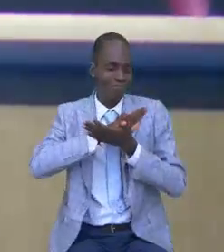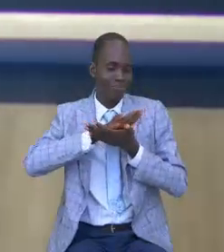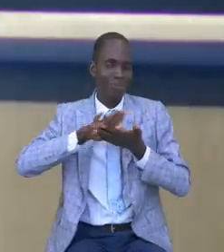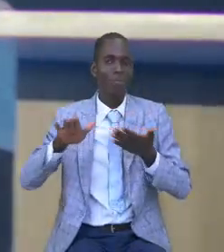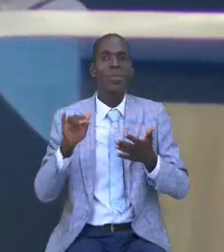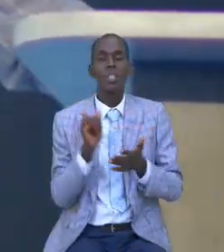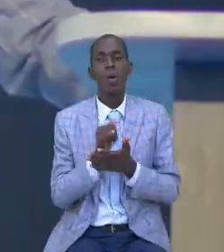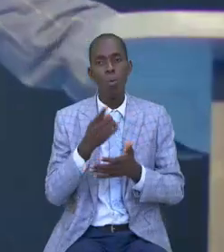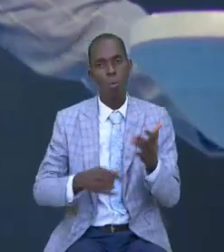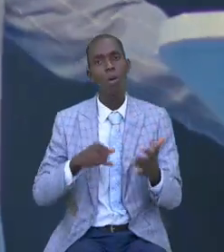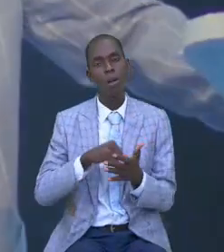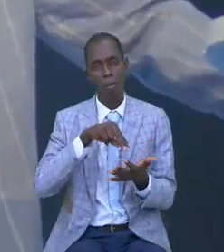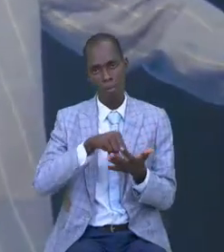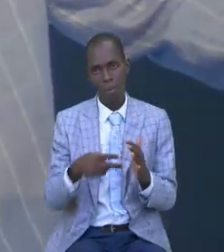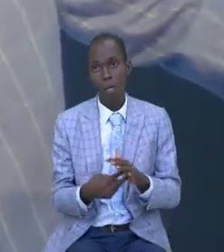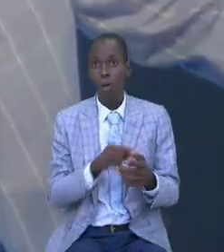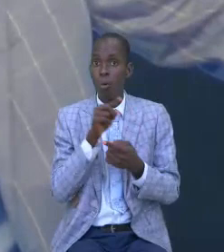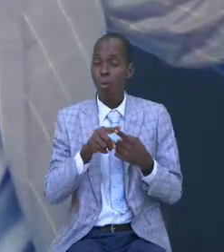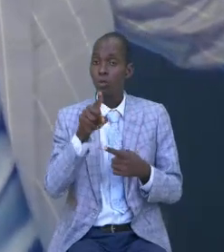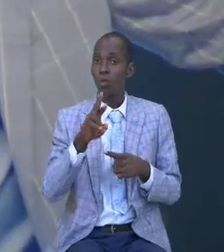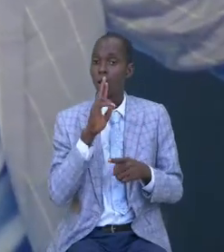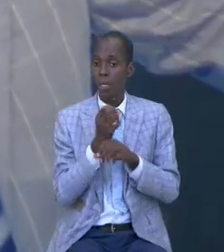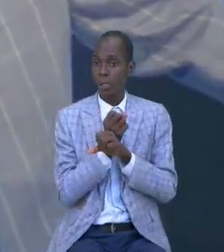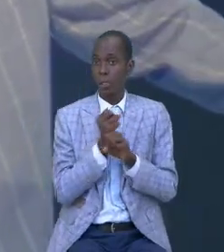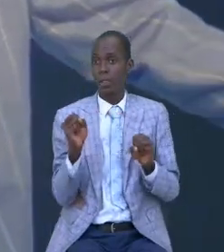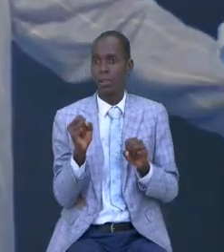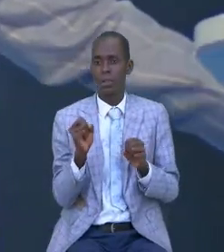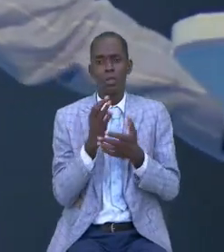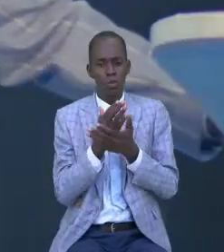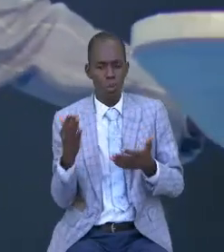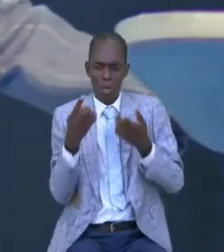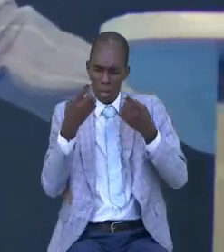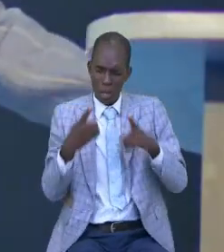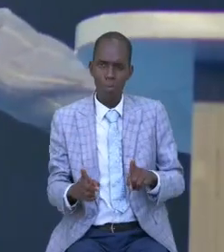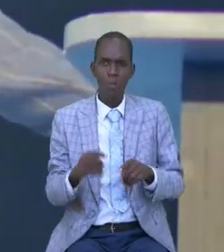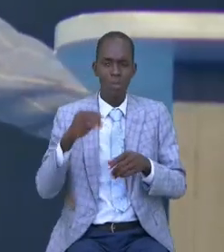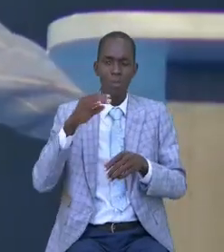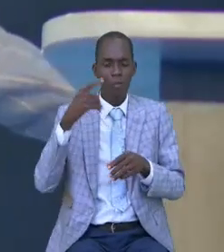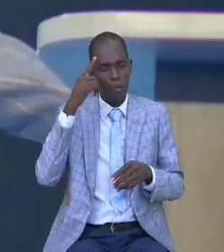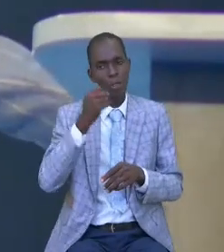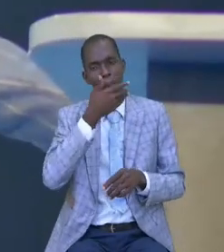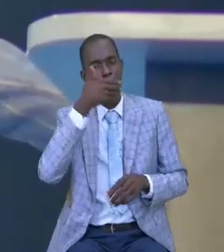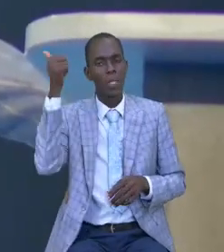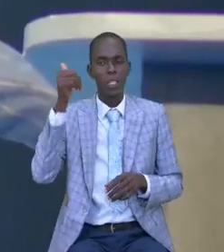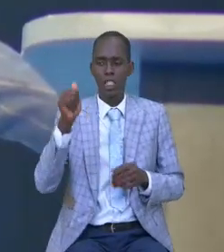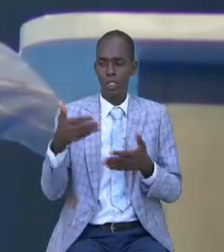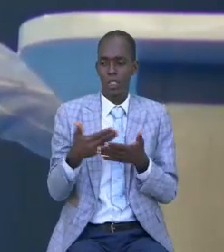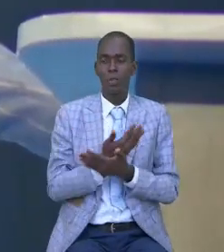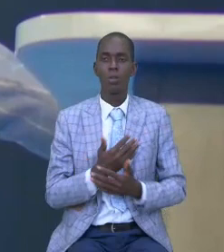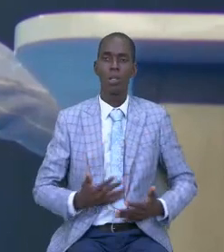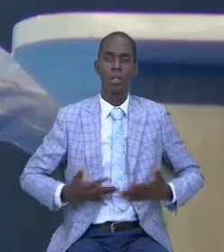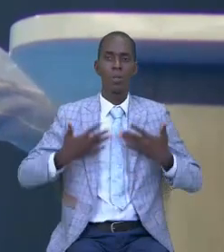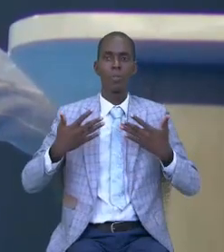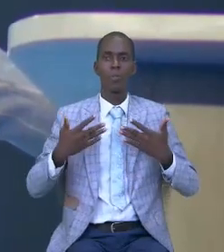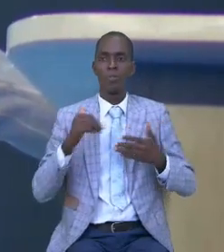what it means. When you are saved, something happens for the better. A new life,